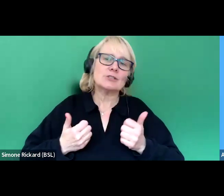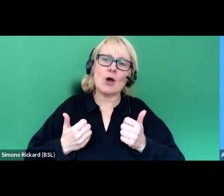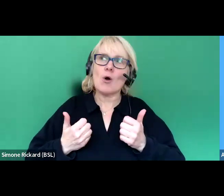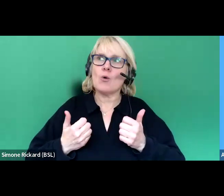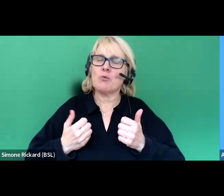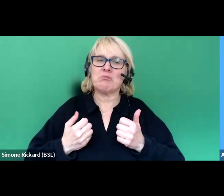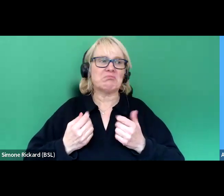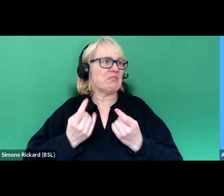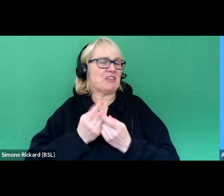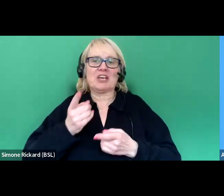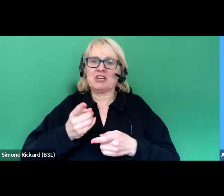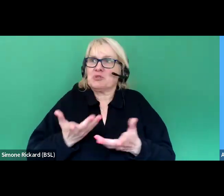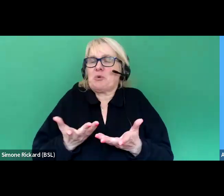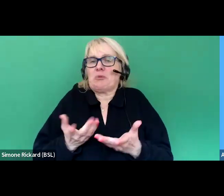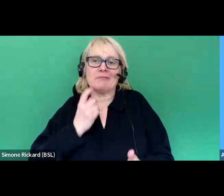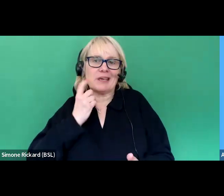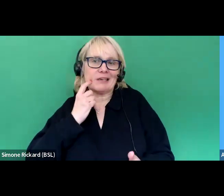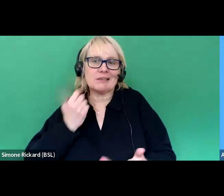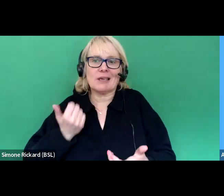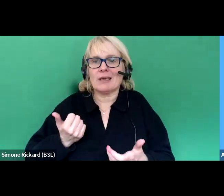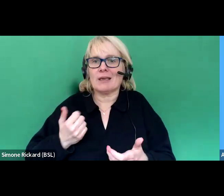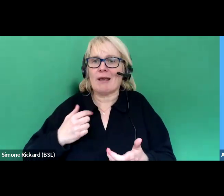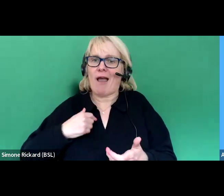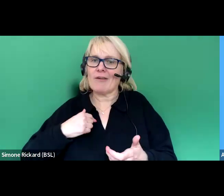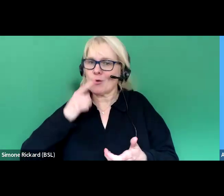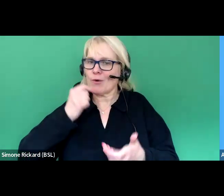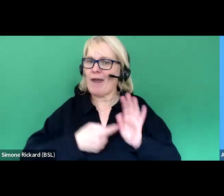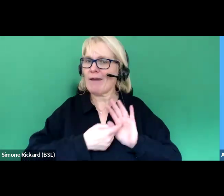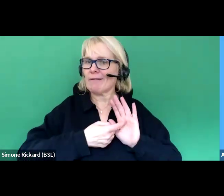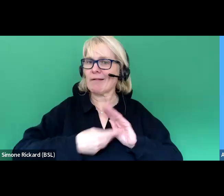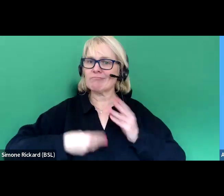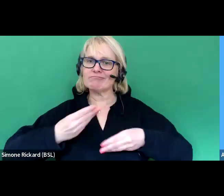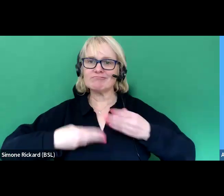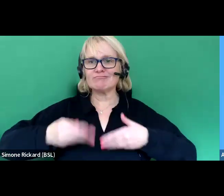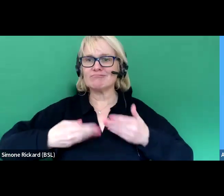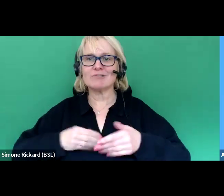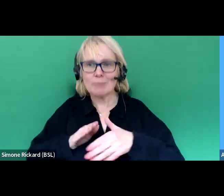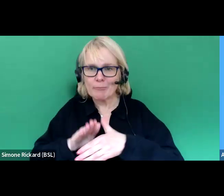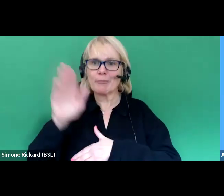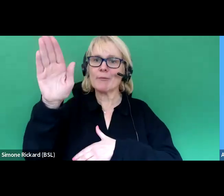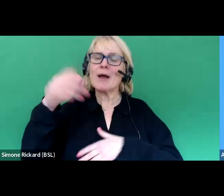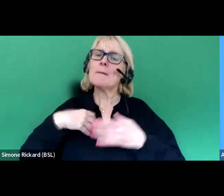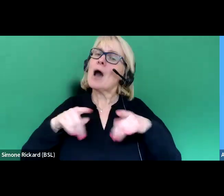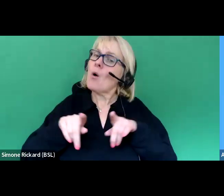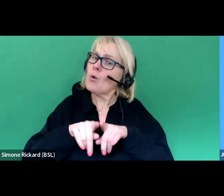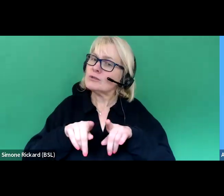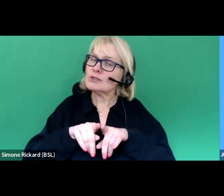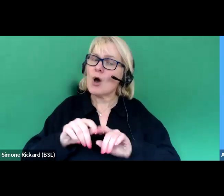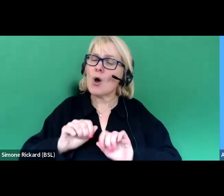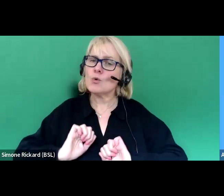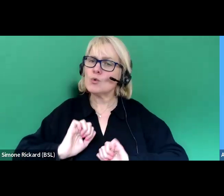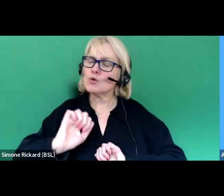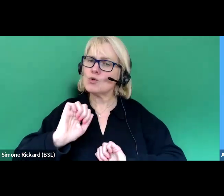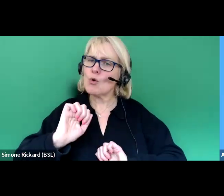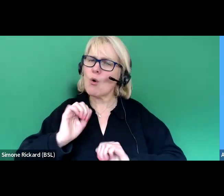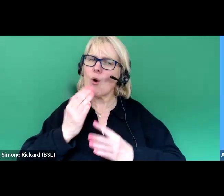find straightforward and the things that you excel at, and then also talk about some of